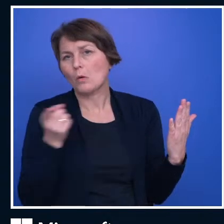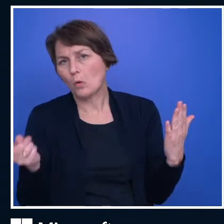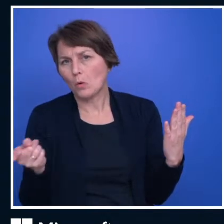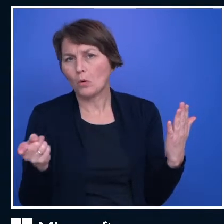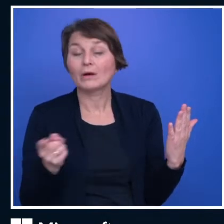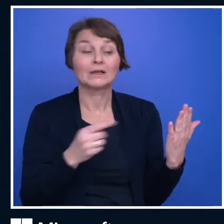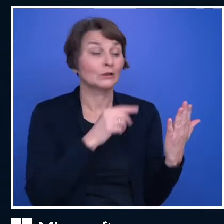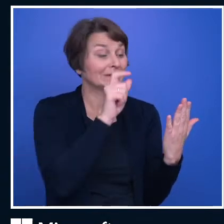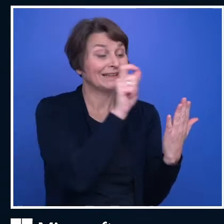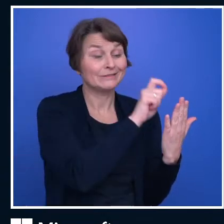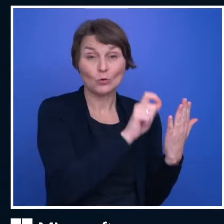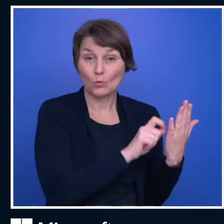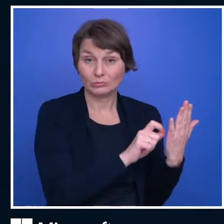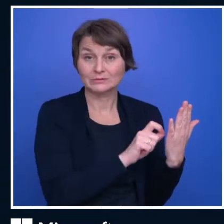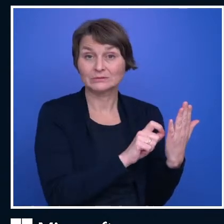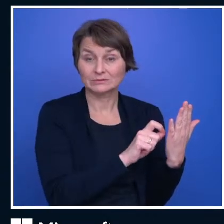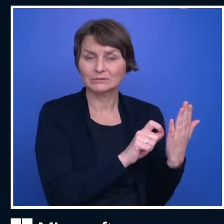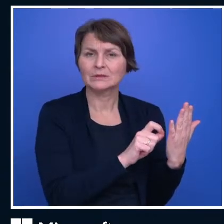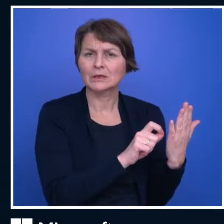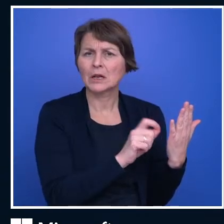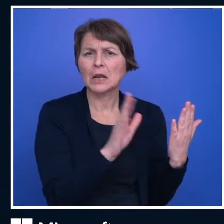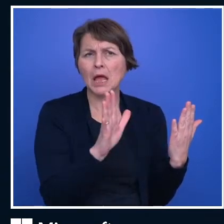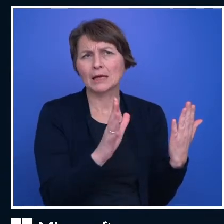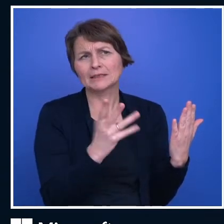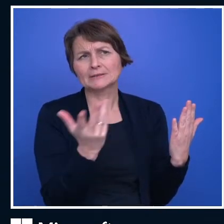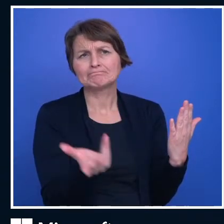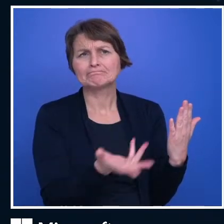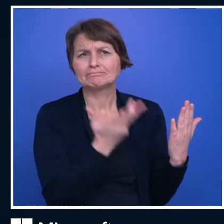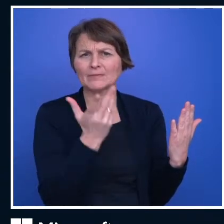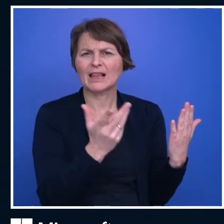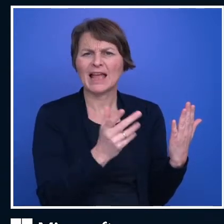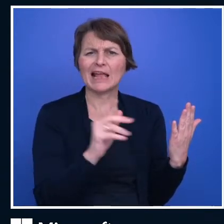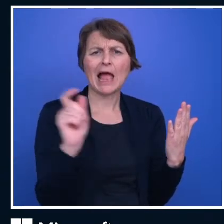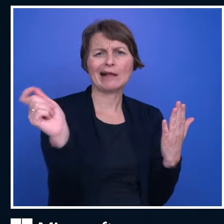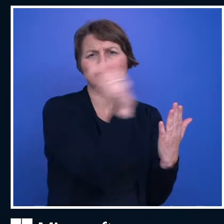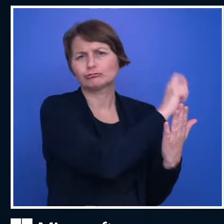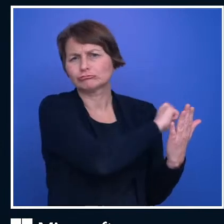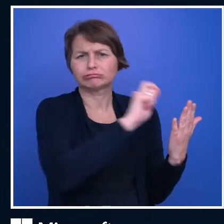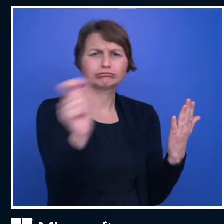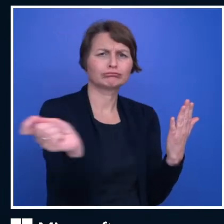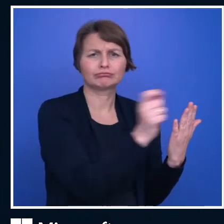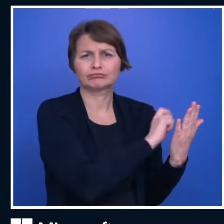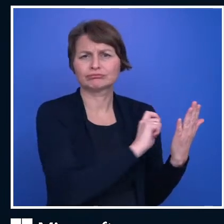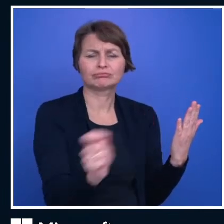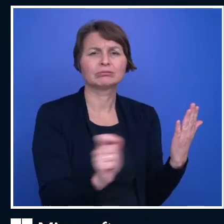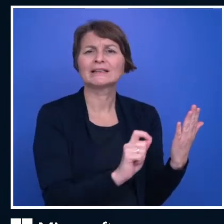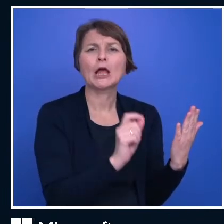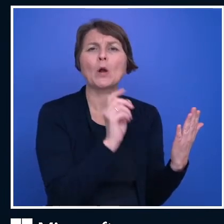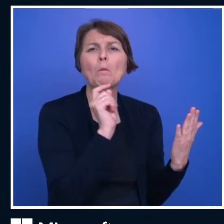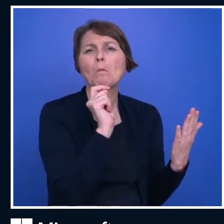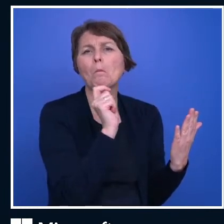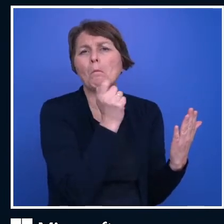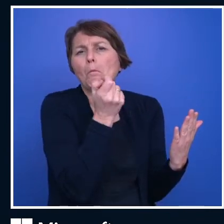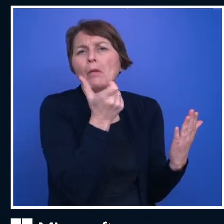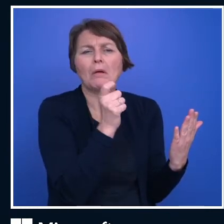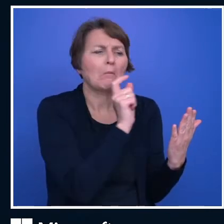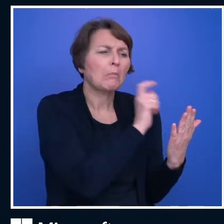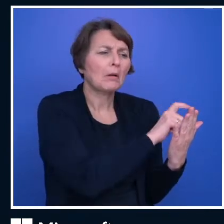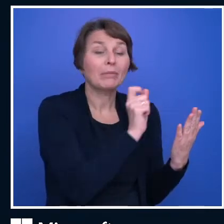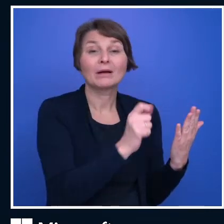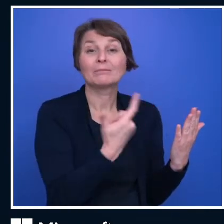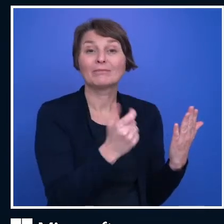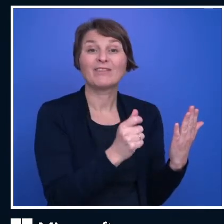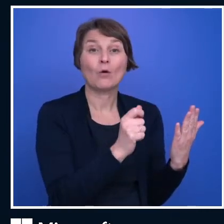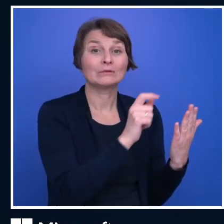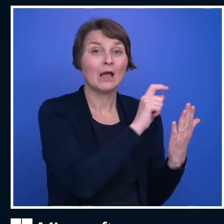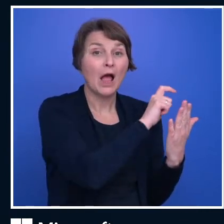notes really roughly and you don't jot down a lot of points, and there's a lot of space between two lines, and